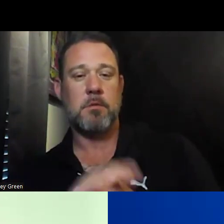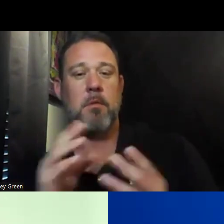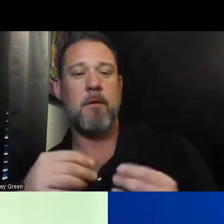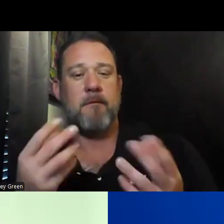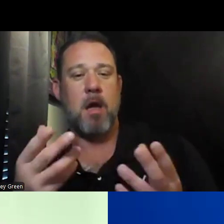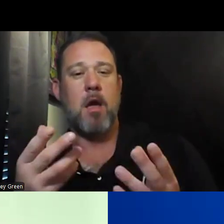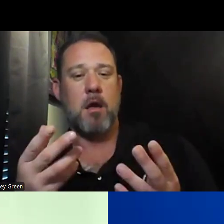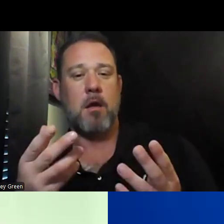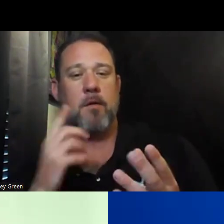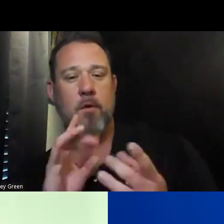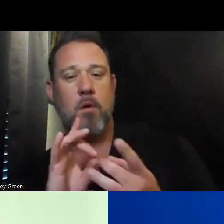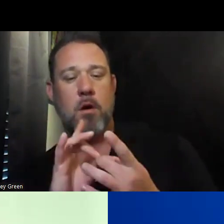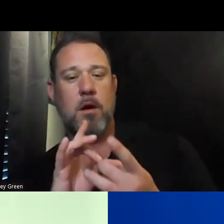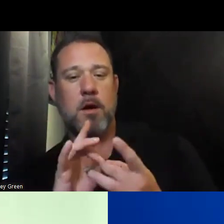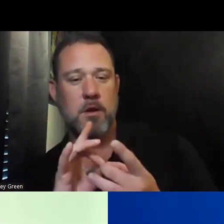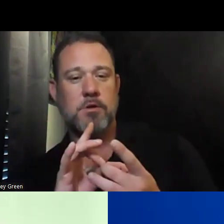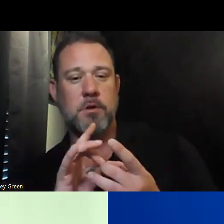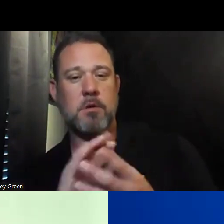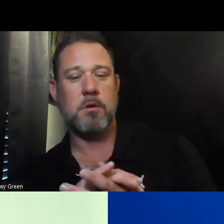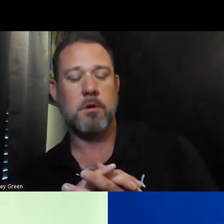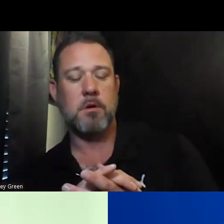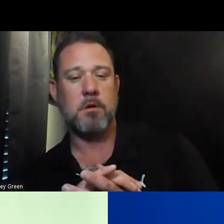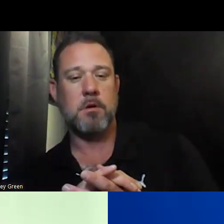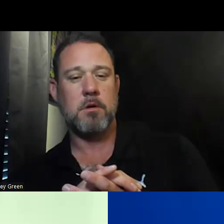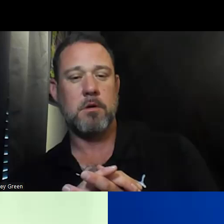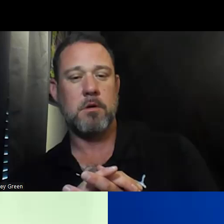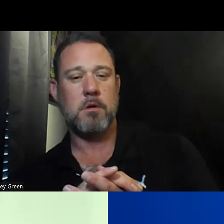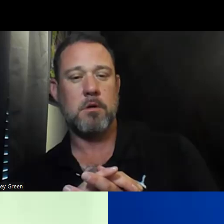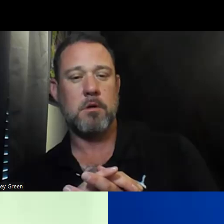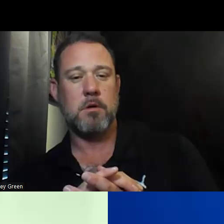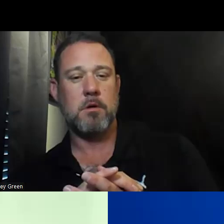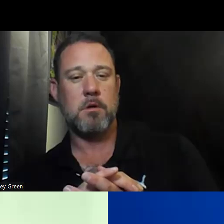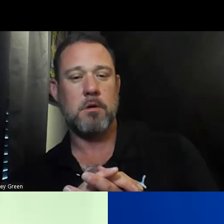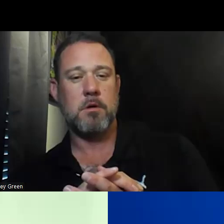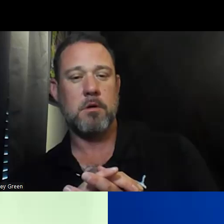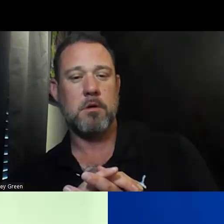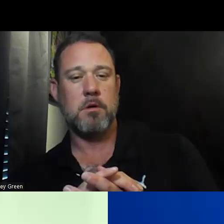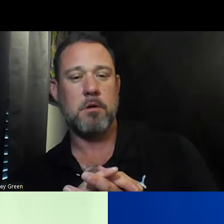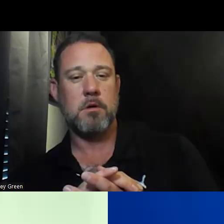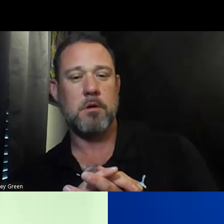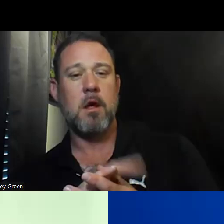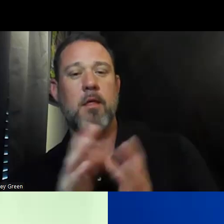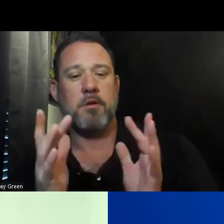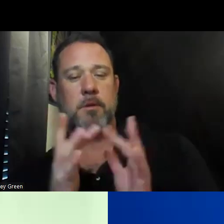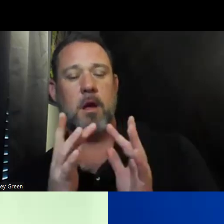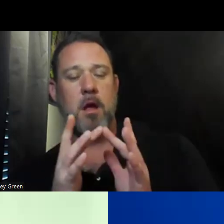space for a connection, a deeper human connection. There was a press release, and there's some contacts. I'll